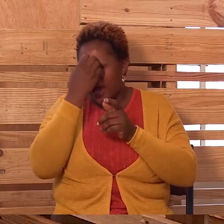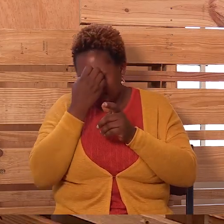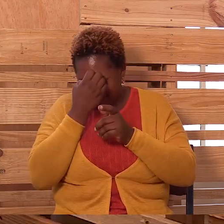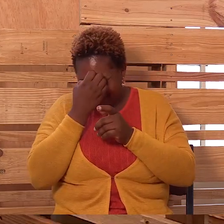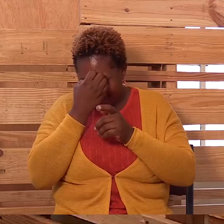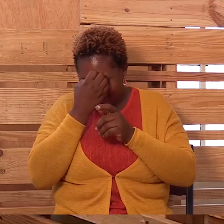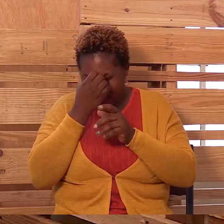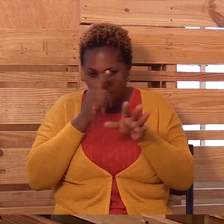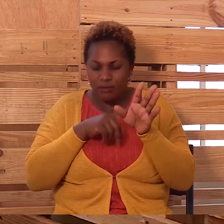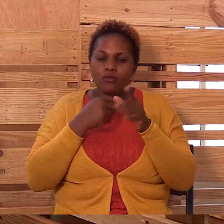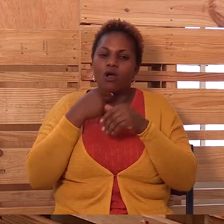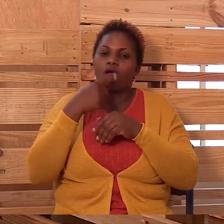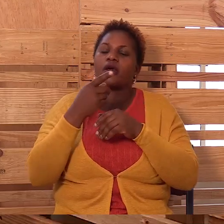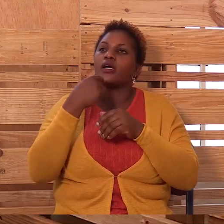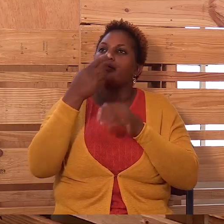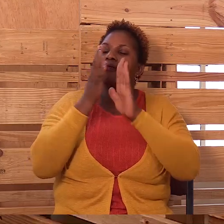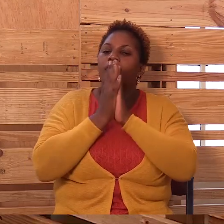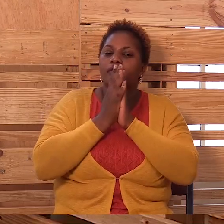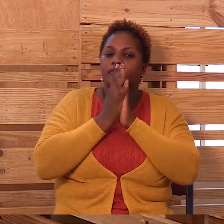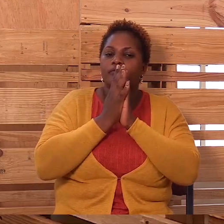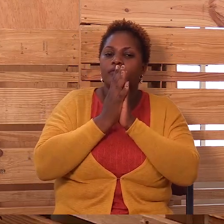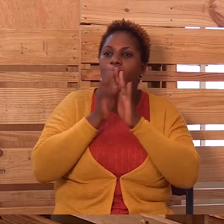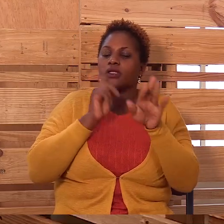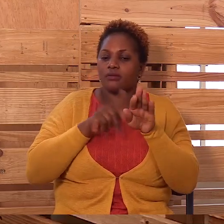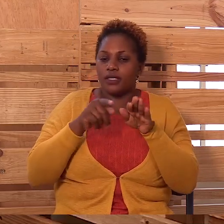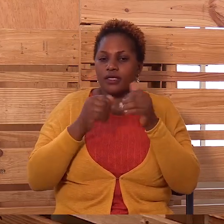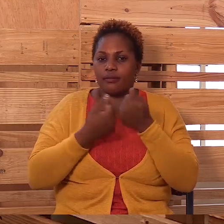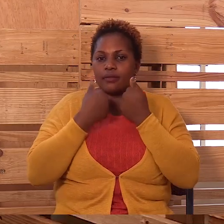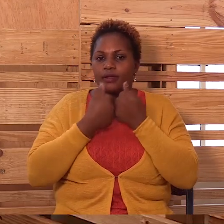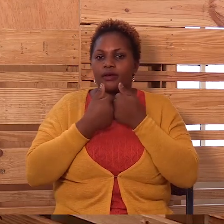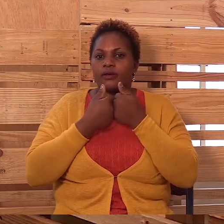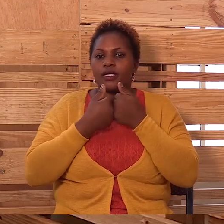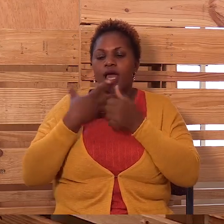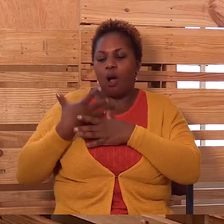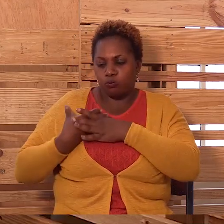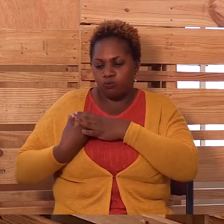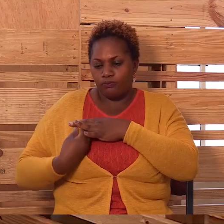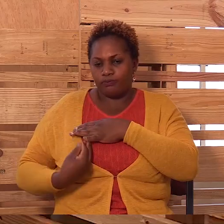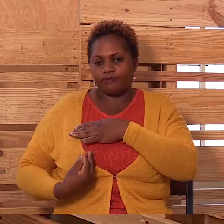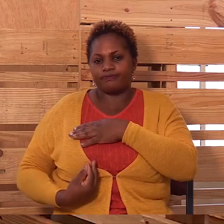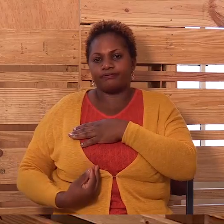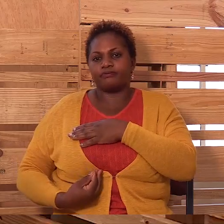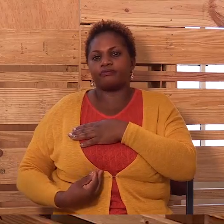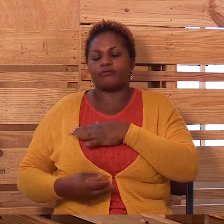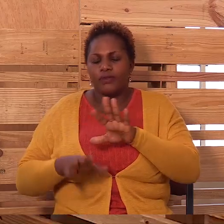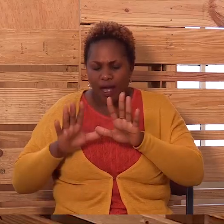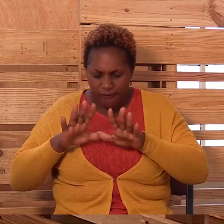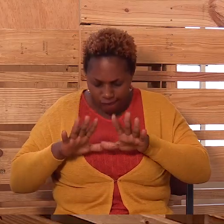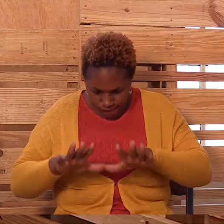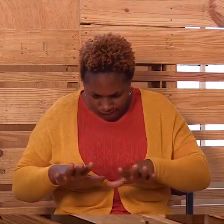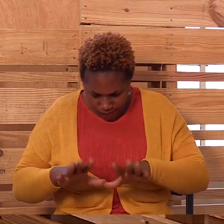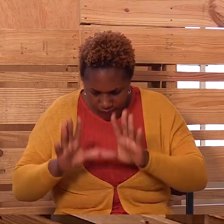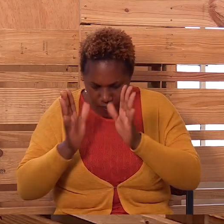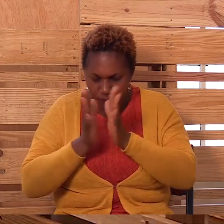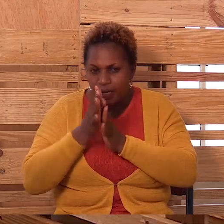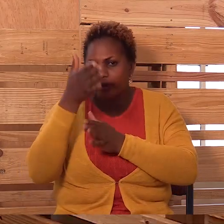he was angry, when he wanted direction, he would pray to God. So when this happened and he was so discouraged, he fell on